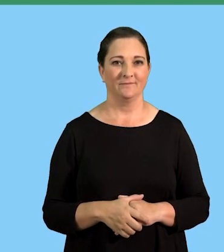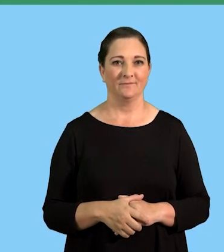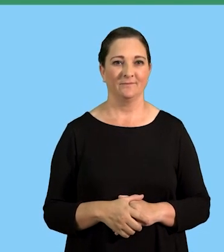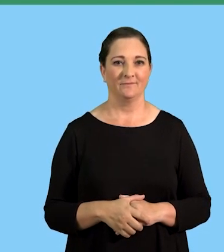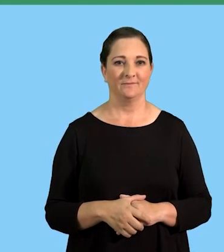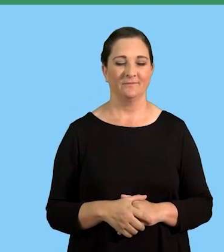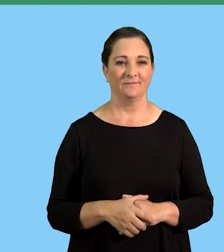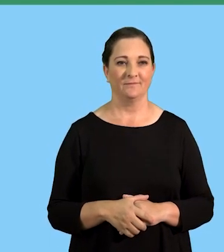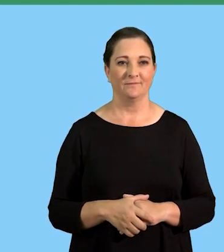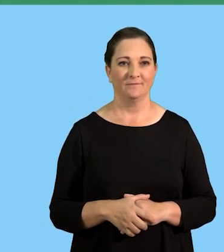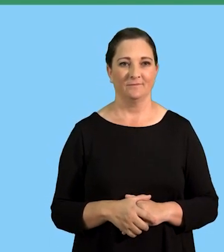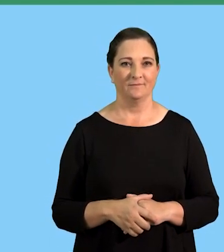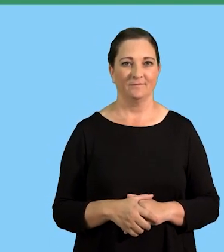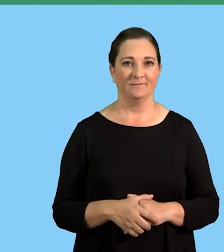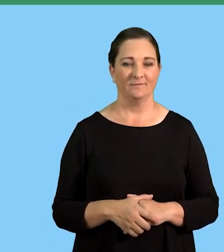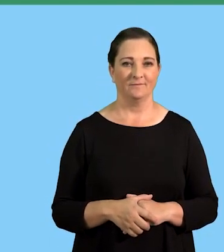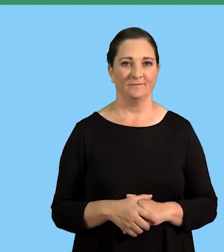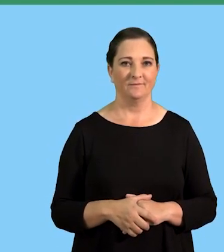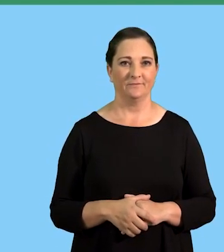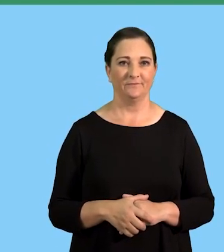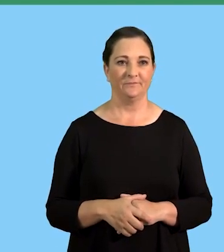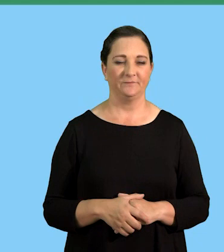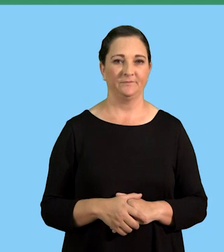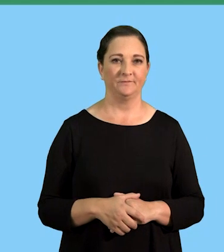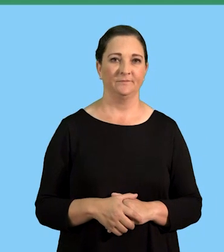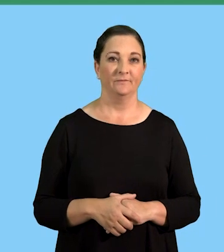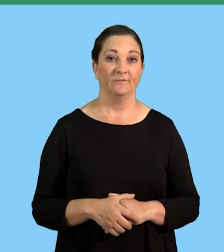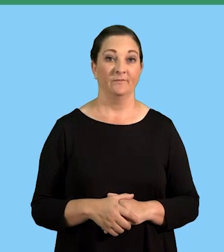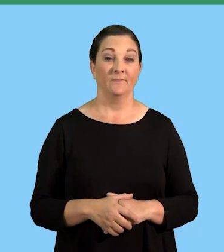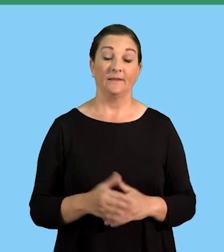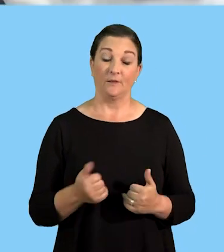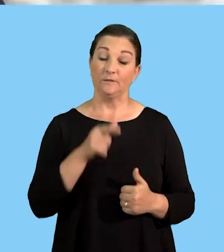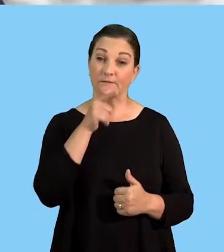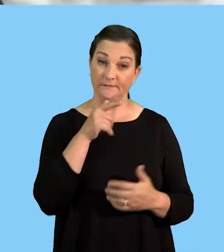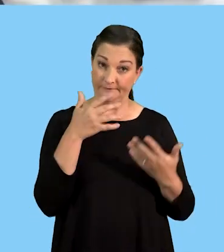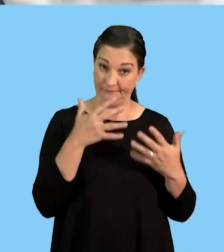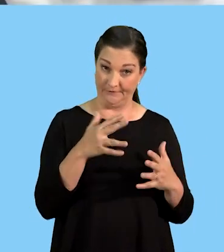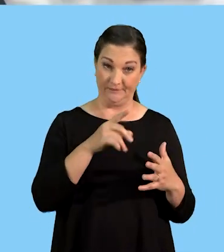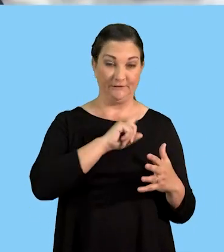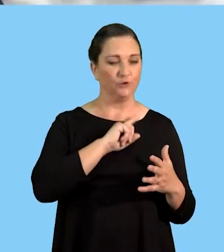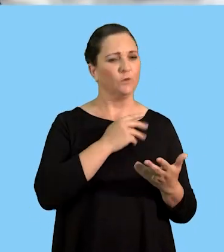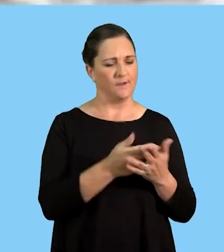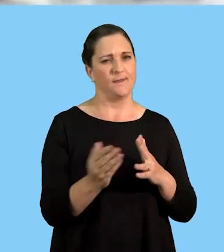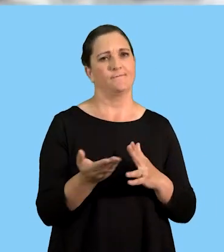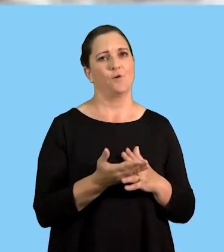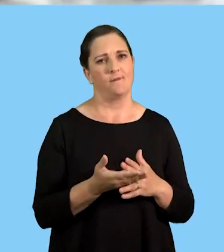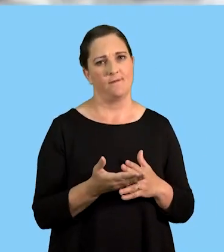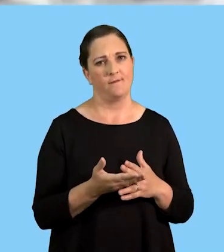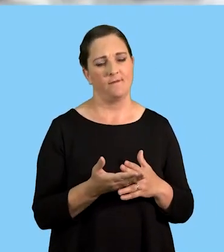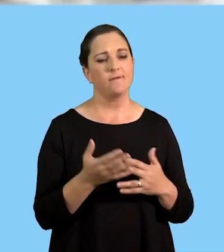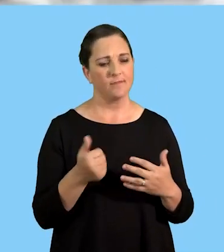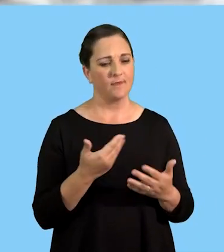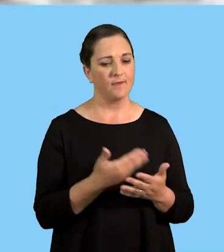So you make sure that you don't do the same errors during your assessments. So with that being said, let us take a short